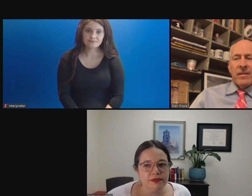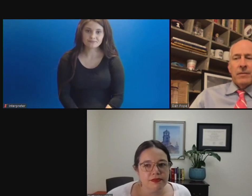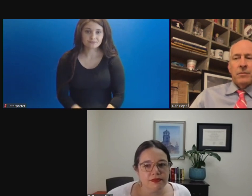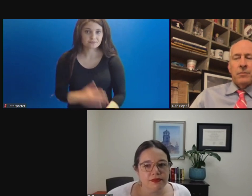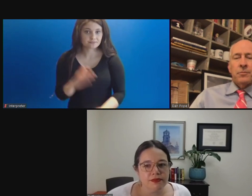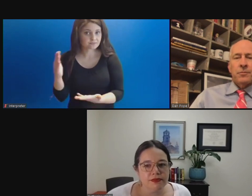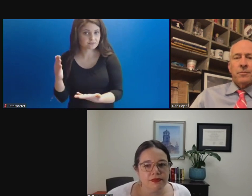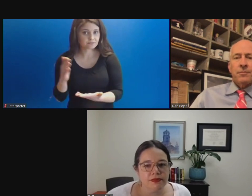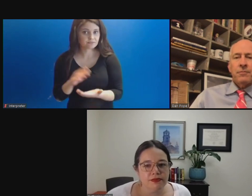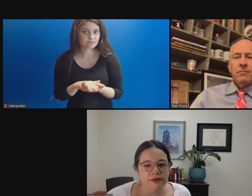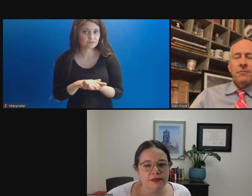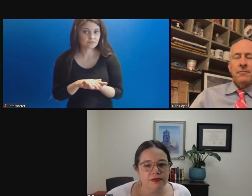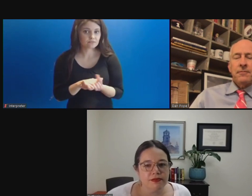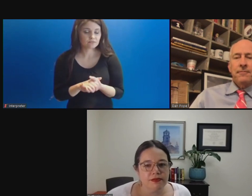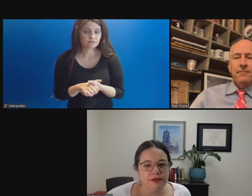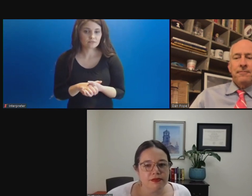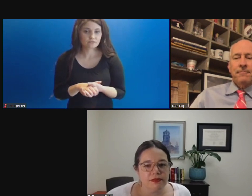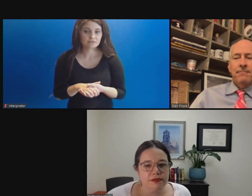Karen?